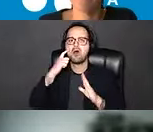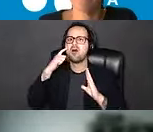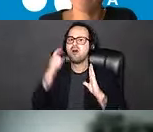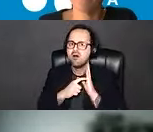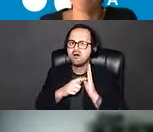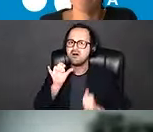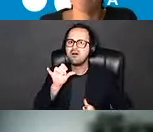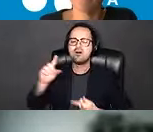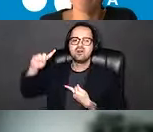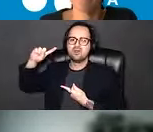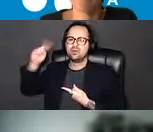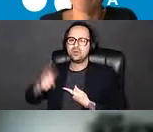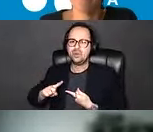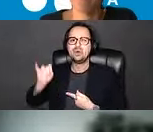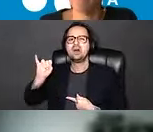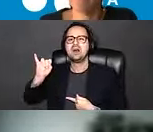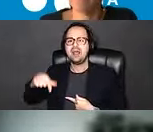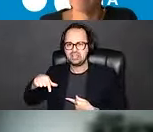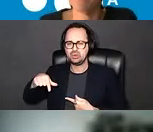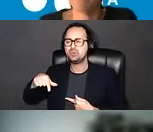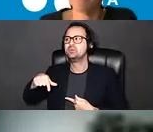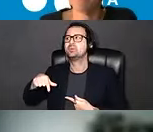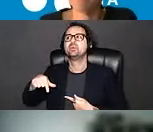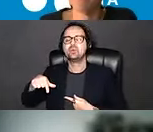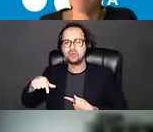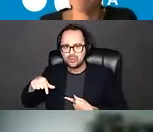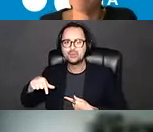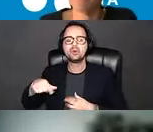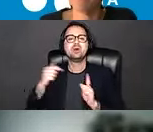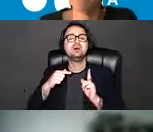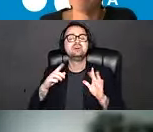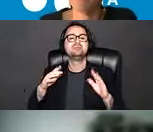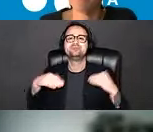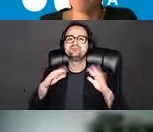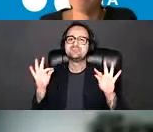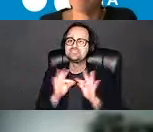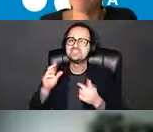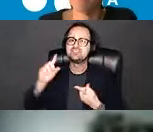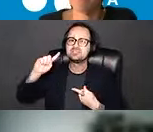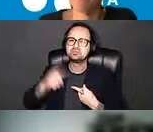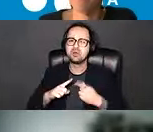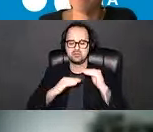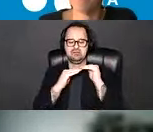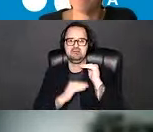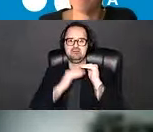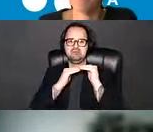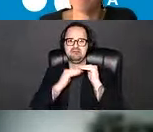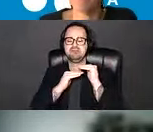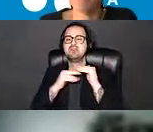significant drop in IQ. And it's a significant drop below the low end of